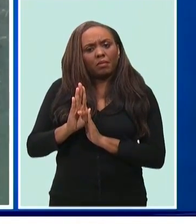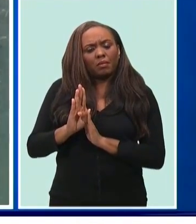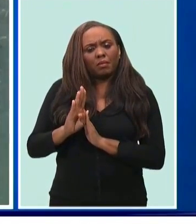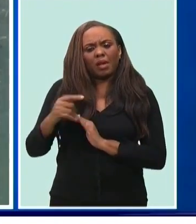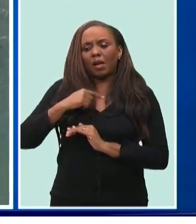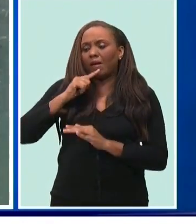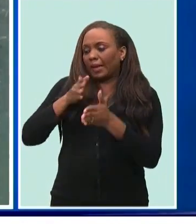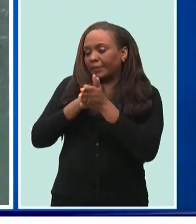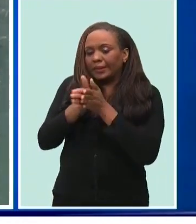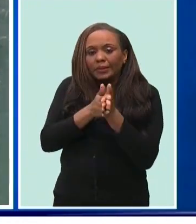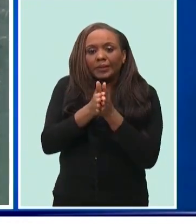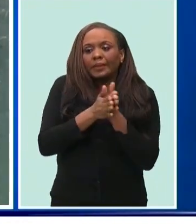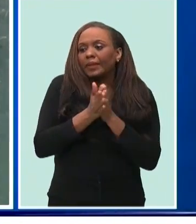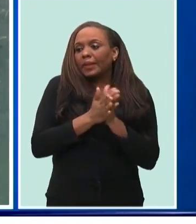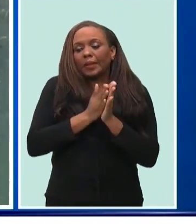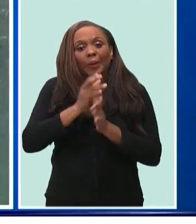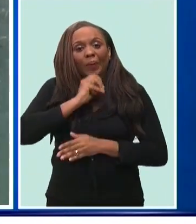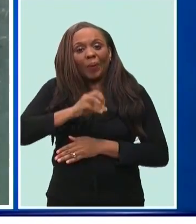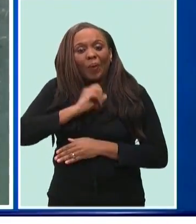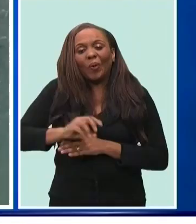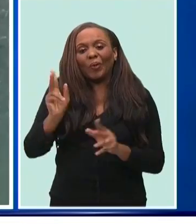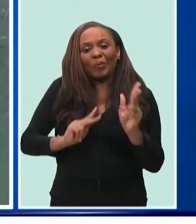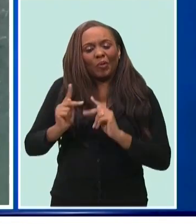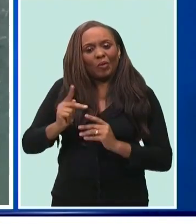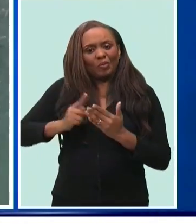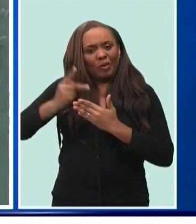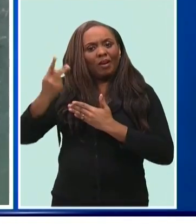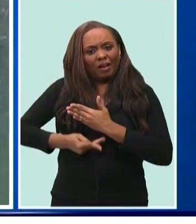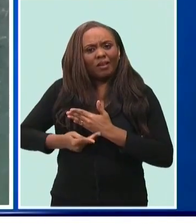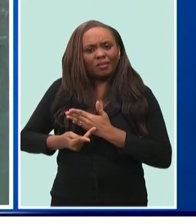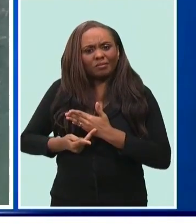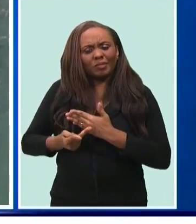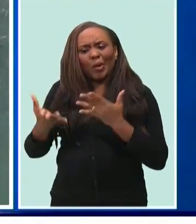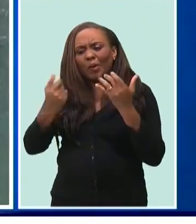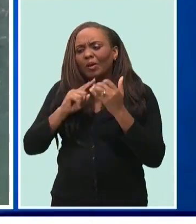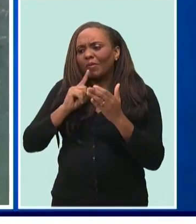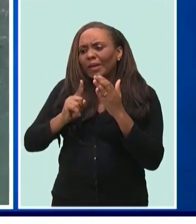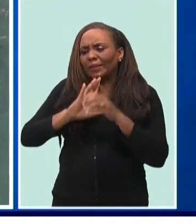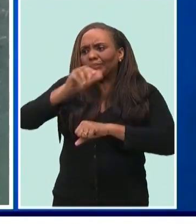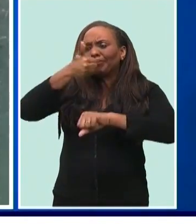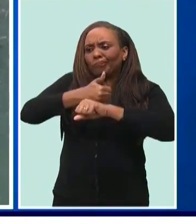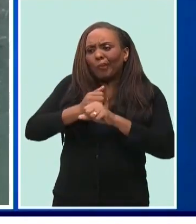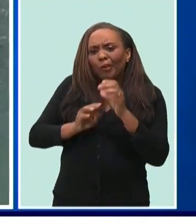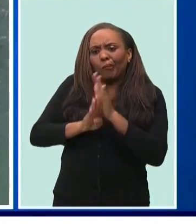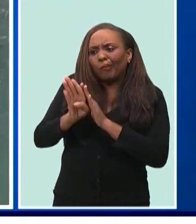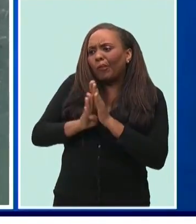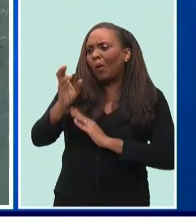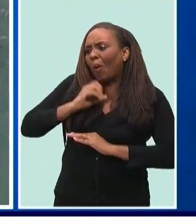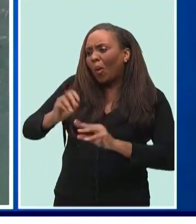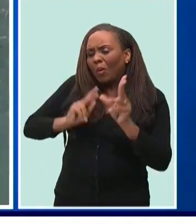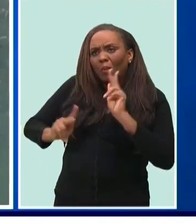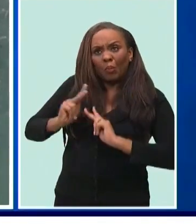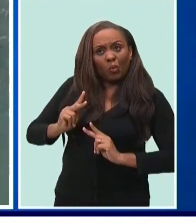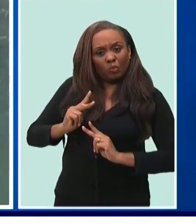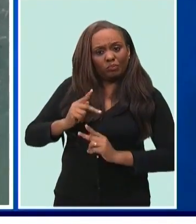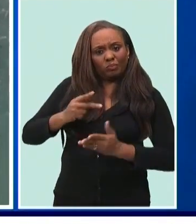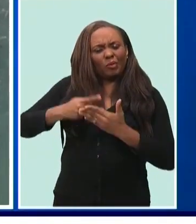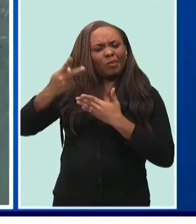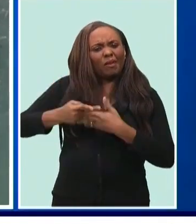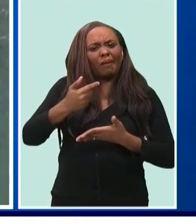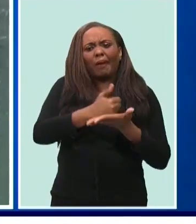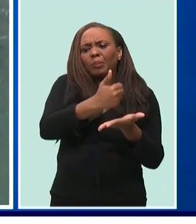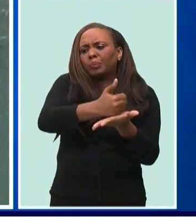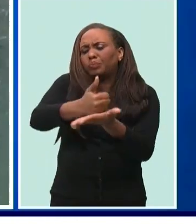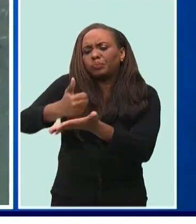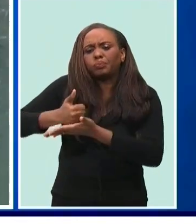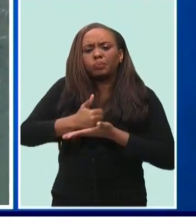to the elder care programs that we want to be able to develop that help the elderly